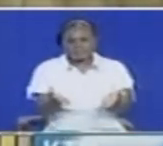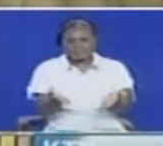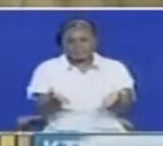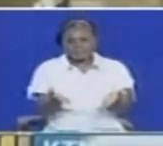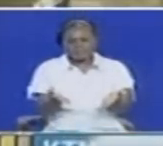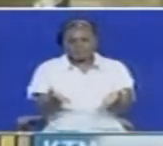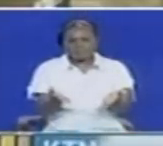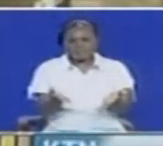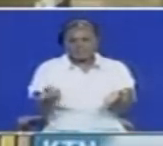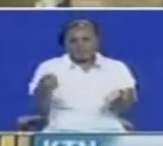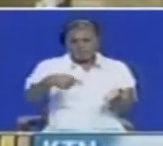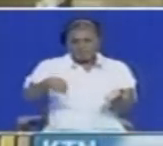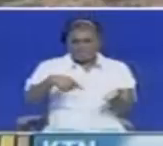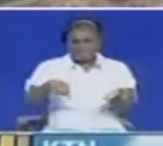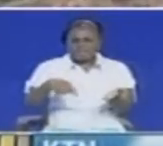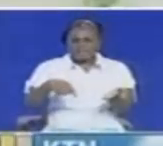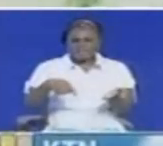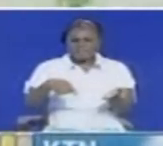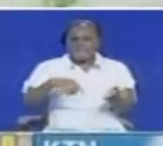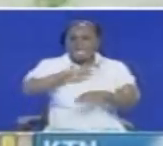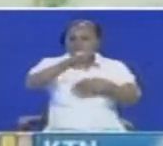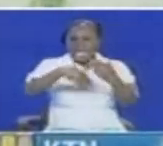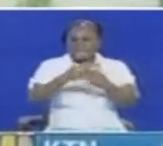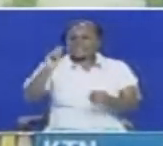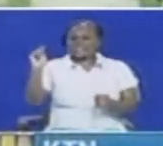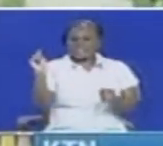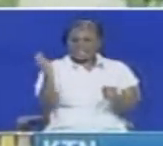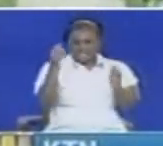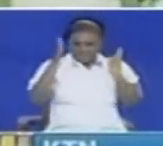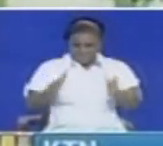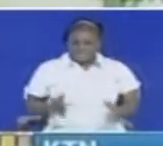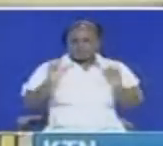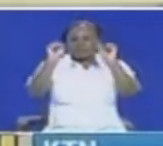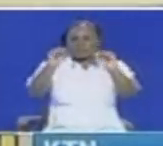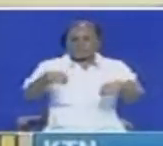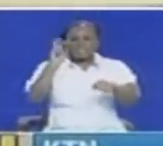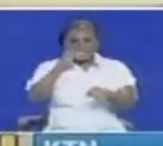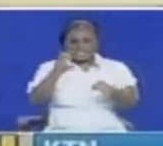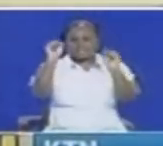within the last 2 days, every Kenyan can see a journey of